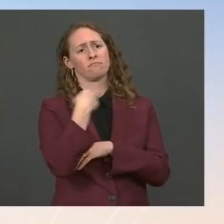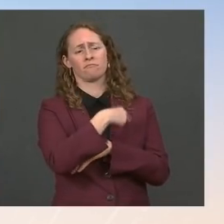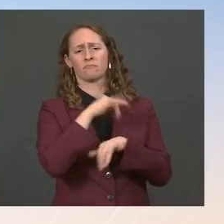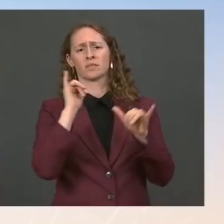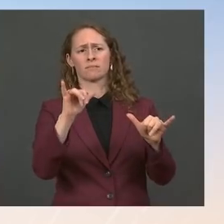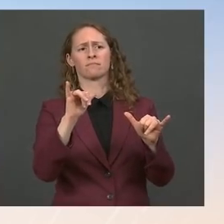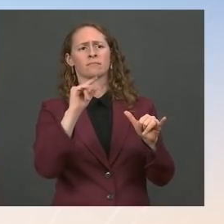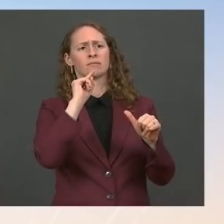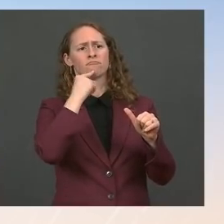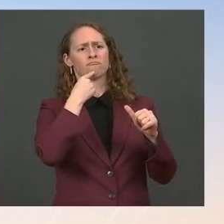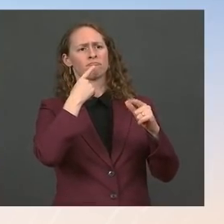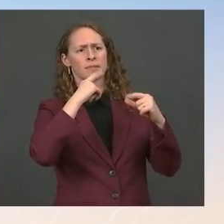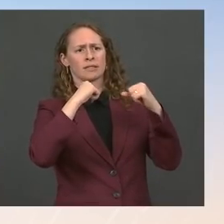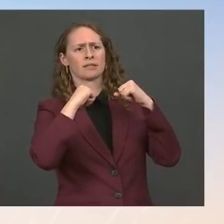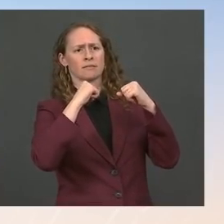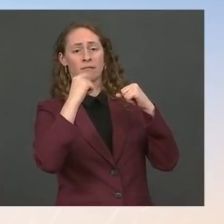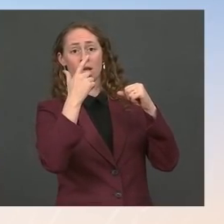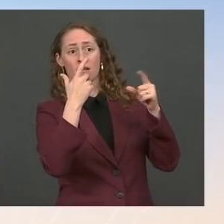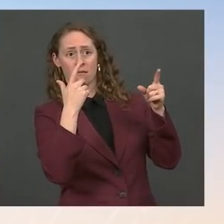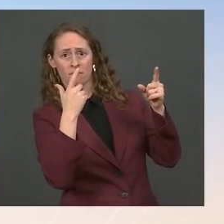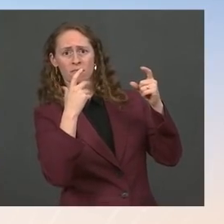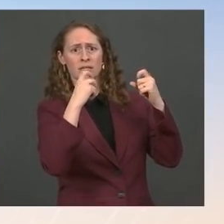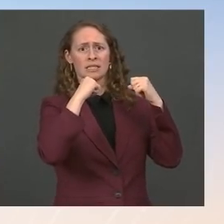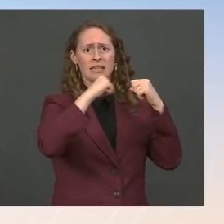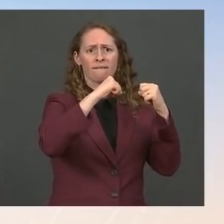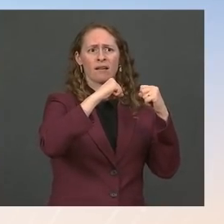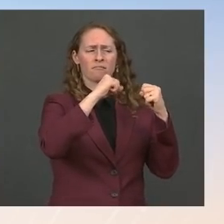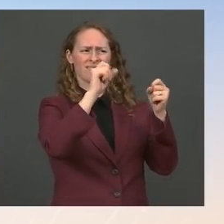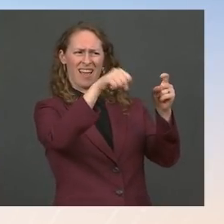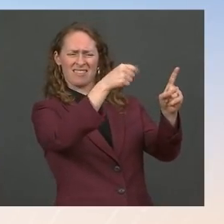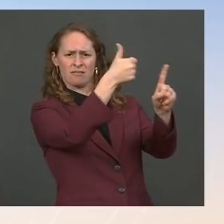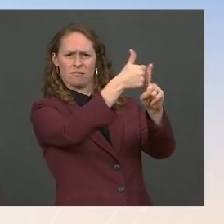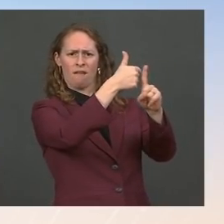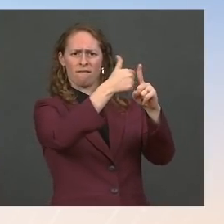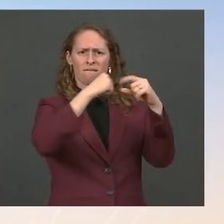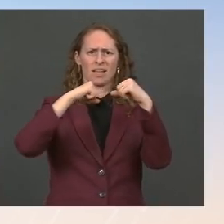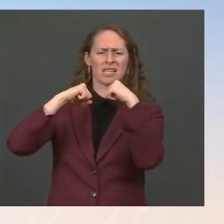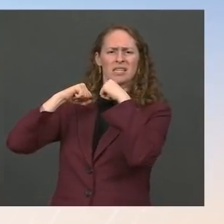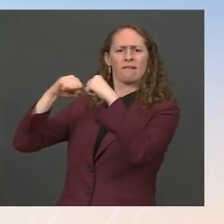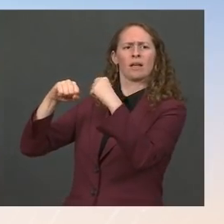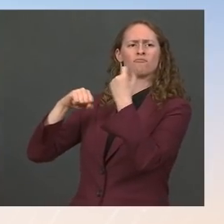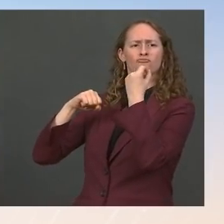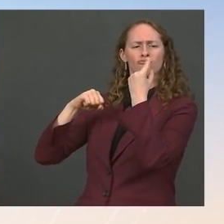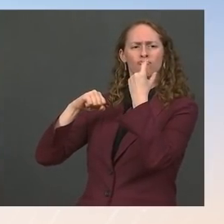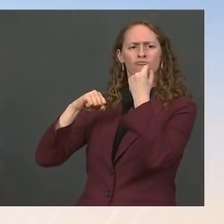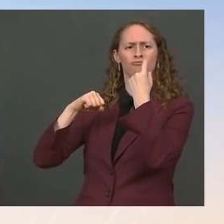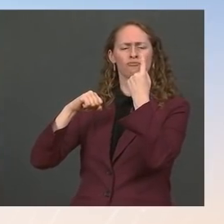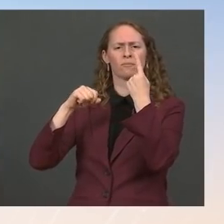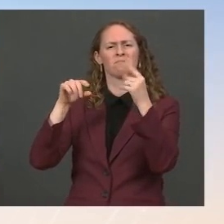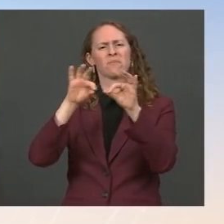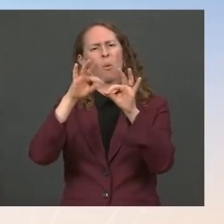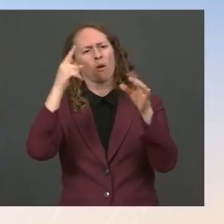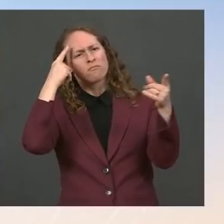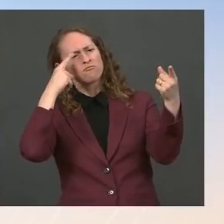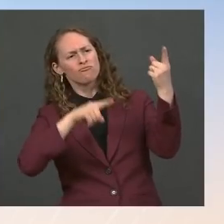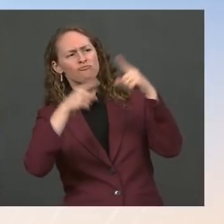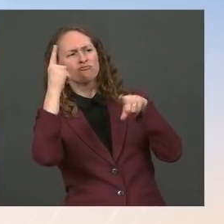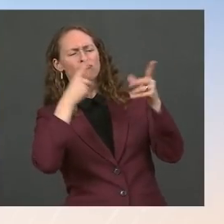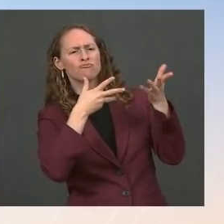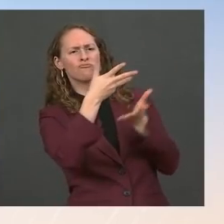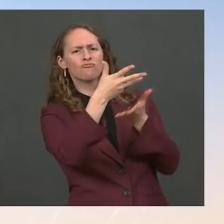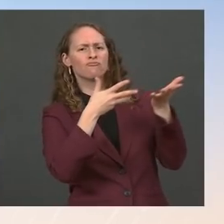ironclad. These launches also underscore the urgent need for dialogue and diplomacy. Our offer remains to meet